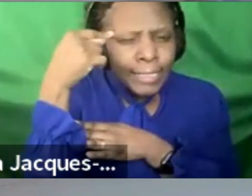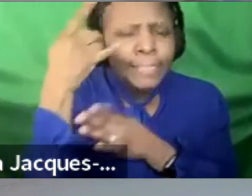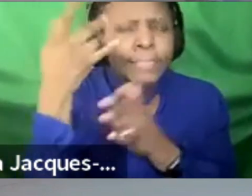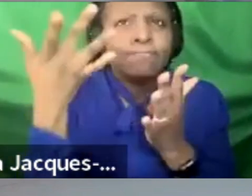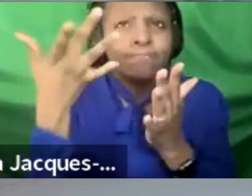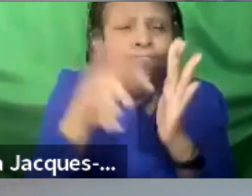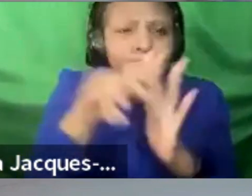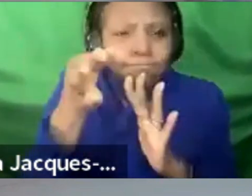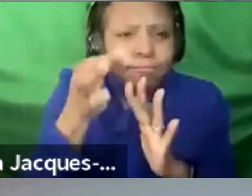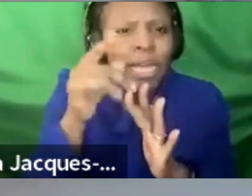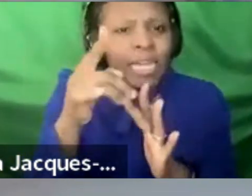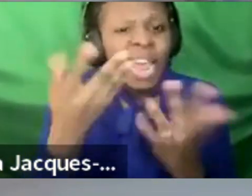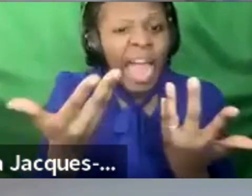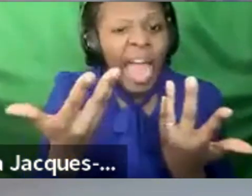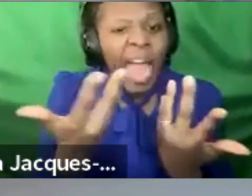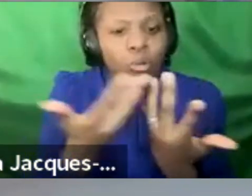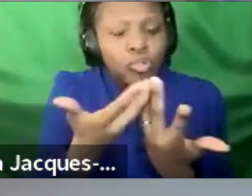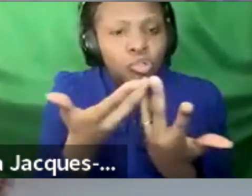walls.